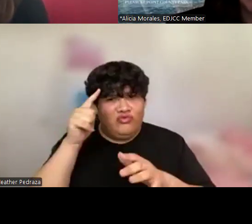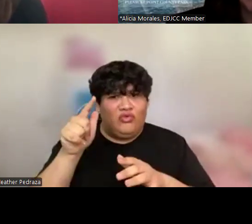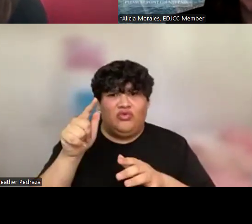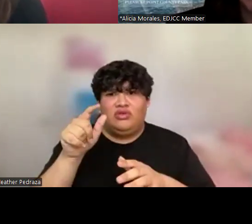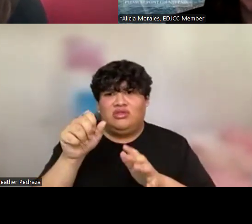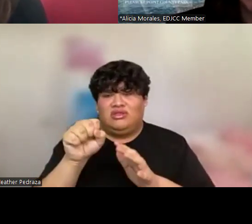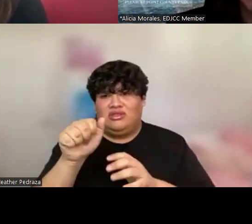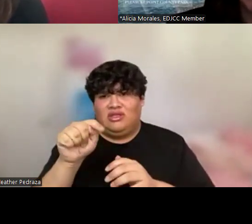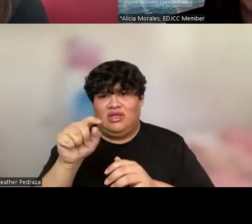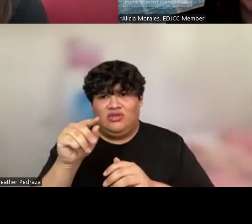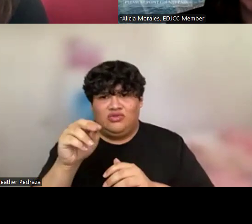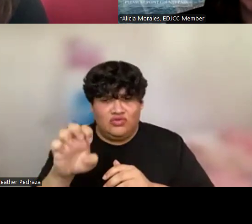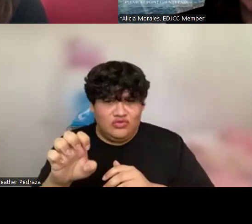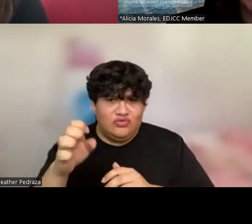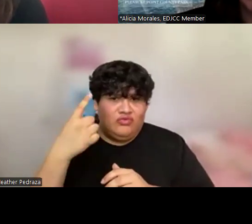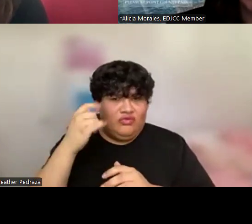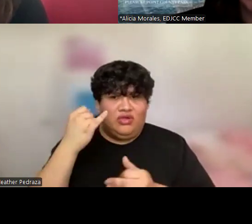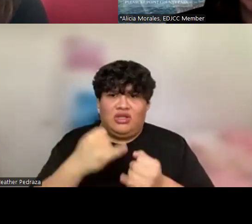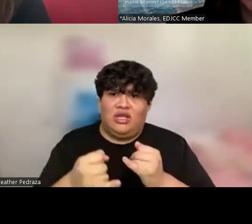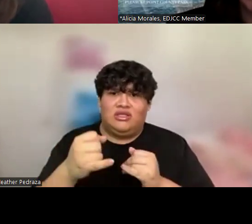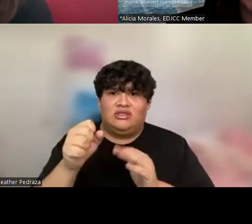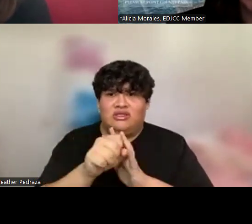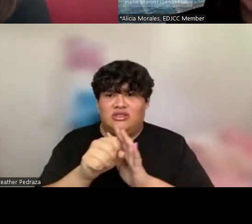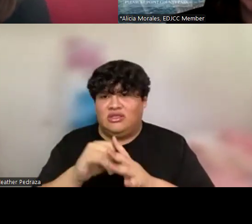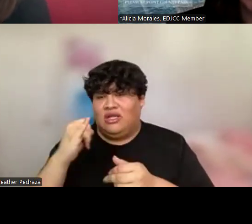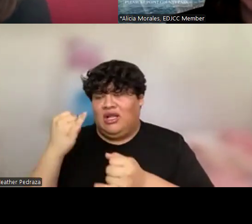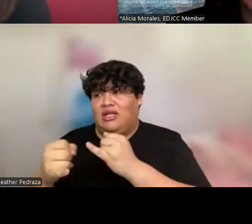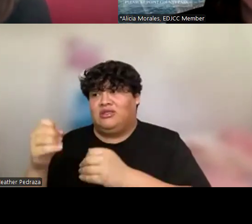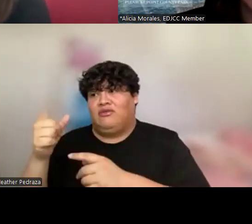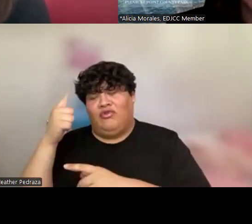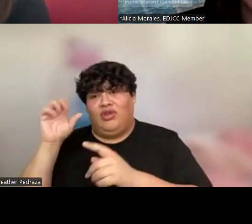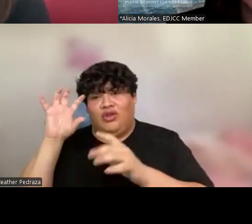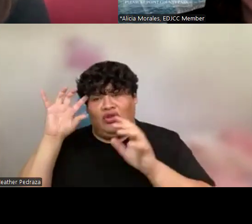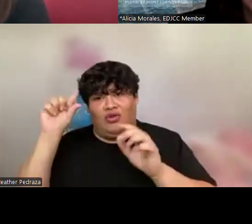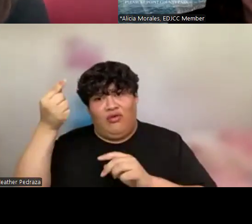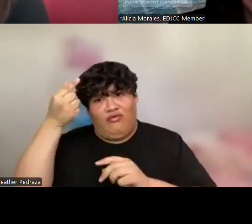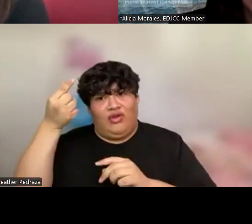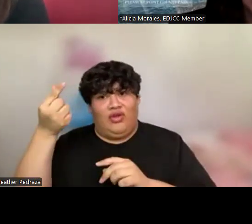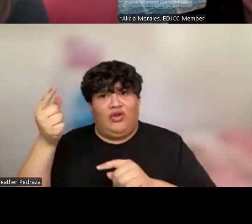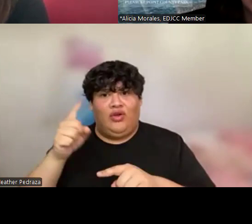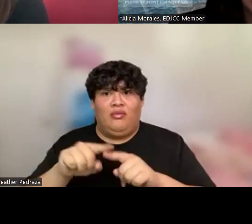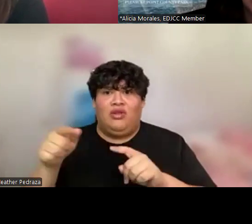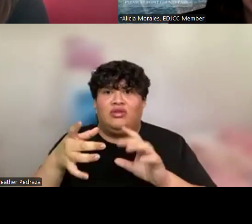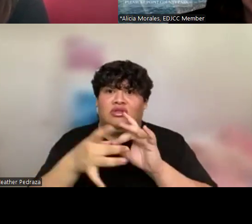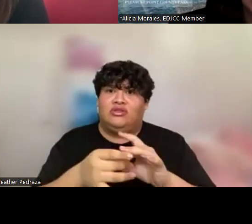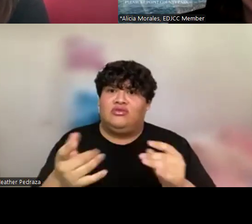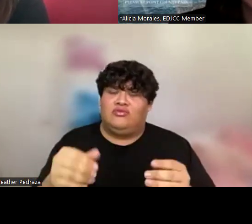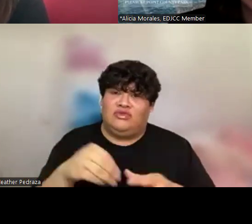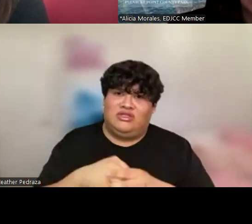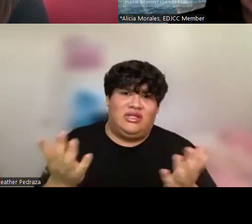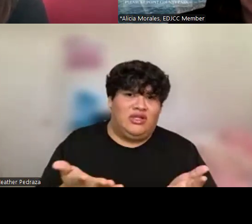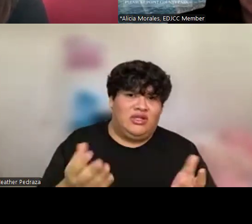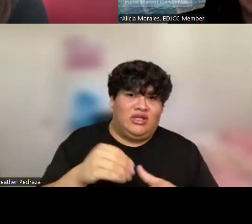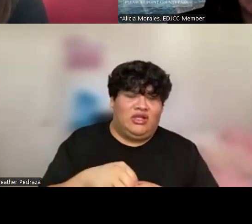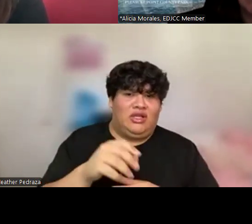statute last legislative session, and that was signed by the governor. And those connections were made here at the EDJCC. So I